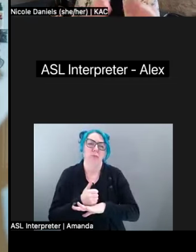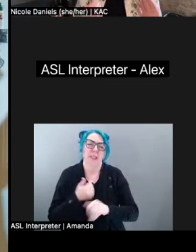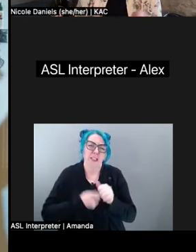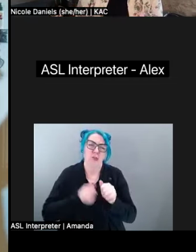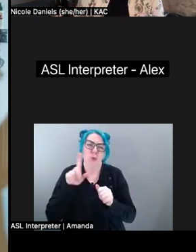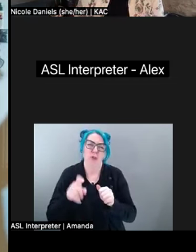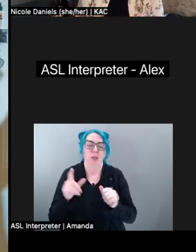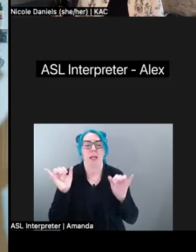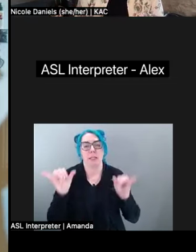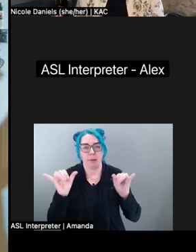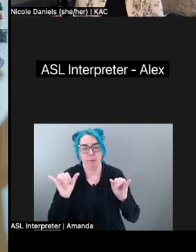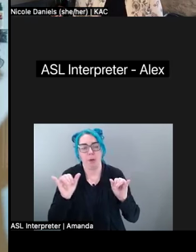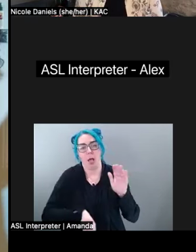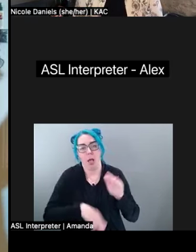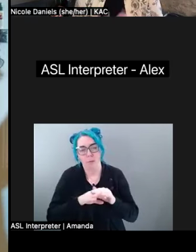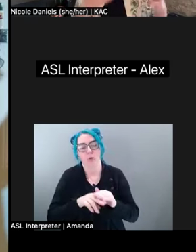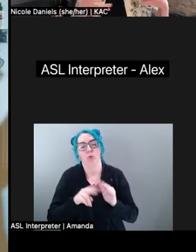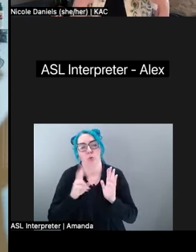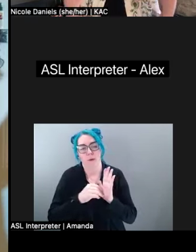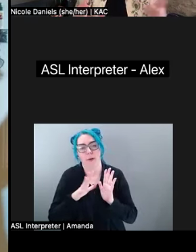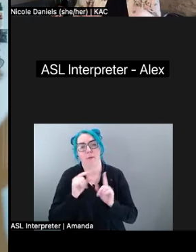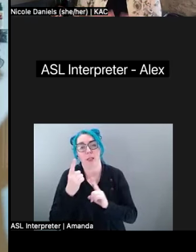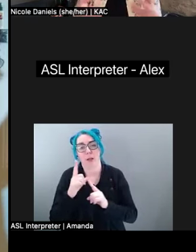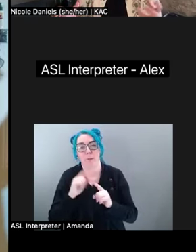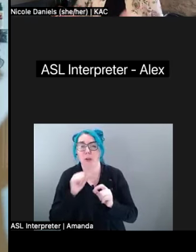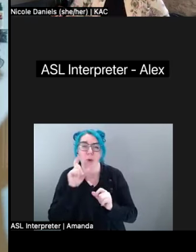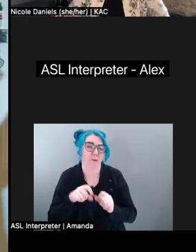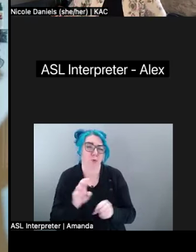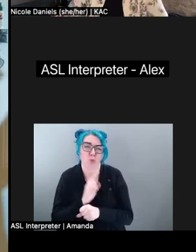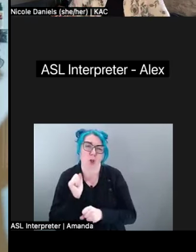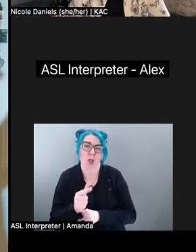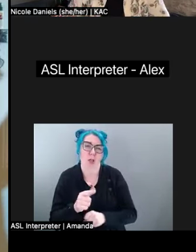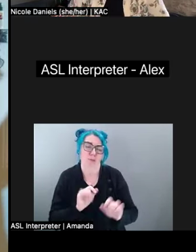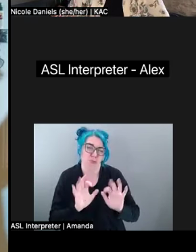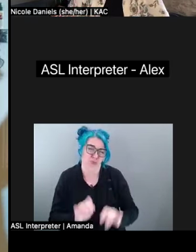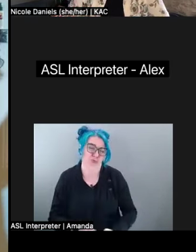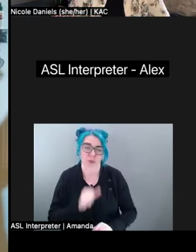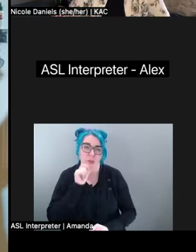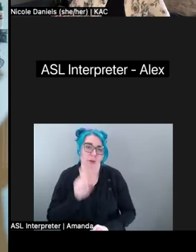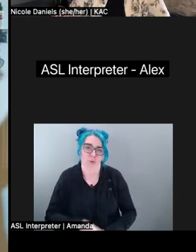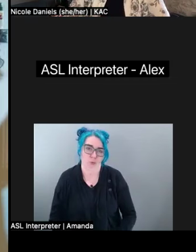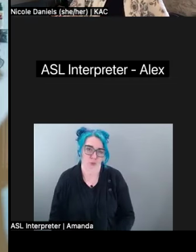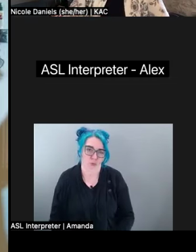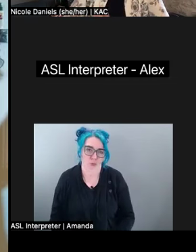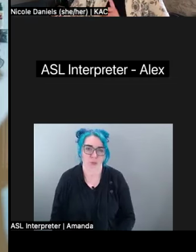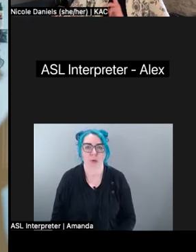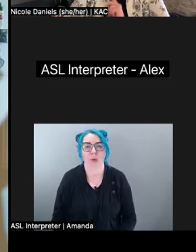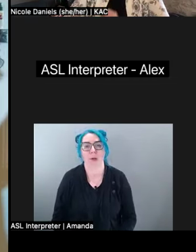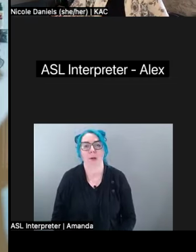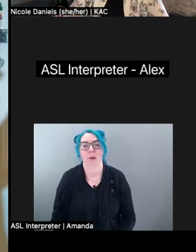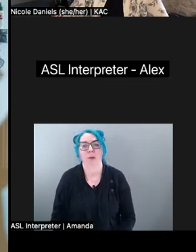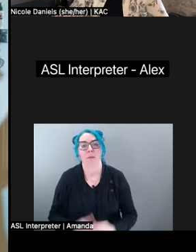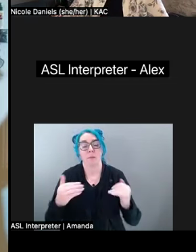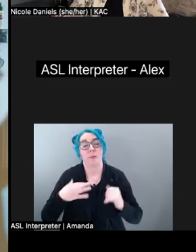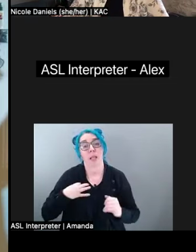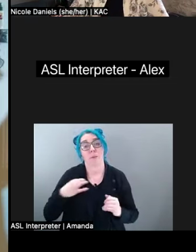to include more information, especially just in this first year with these new forms. Applications have to be signed by 2 of your